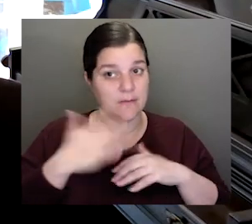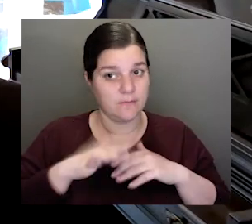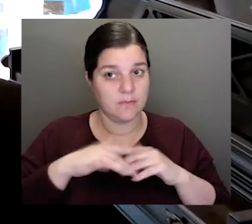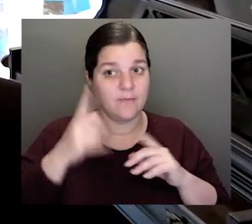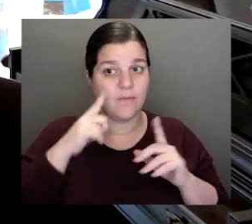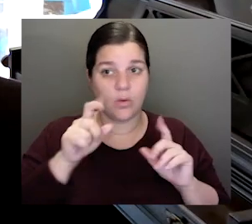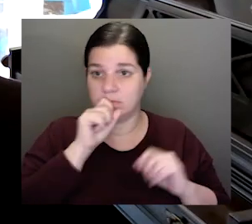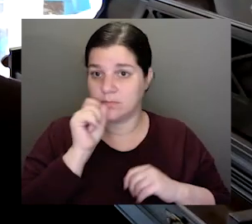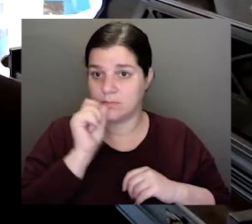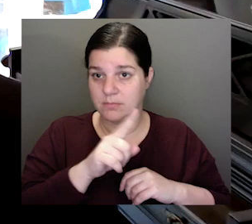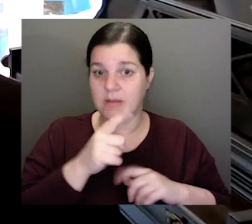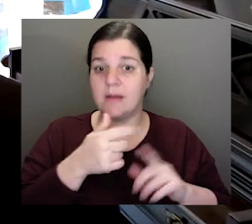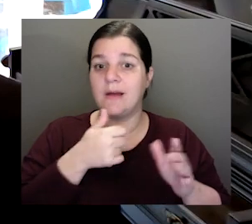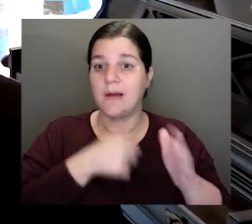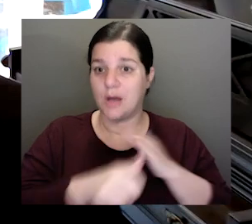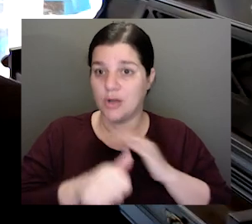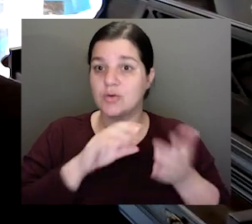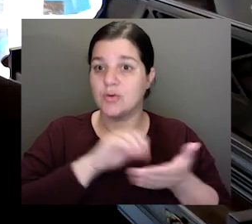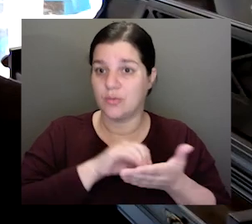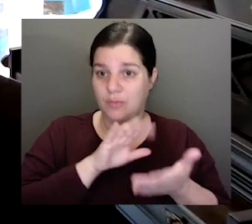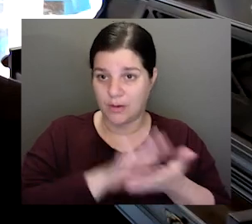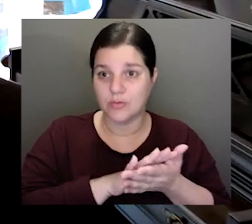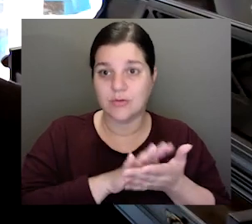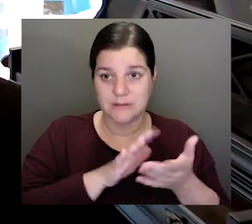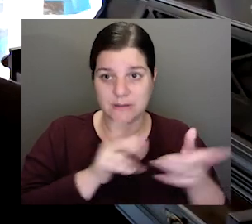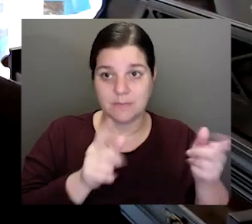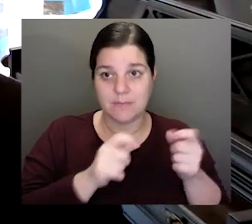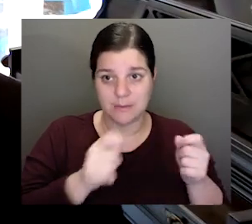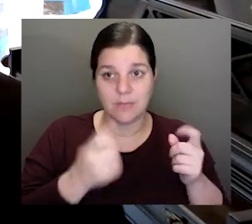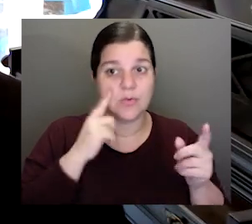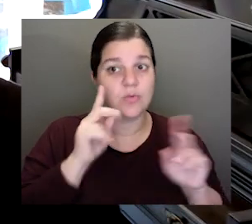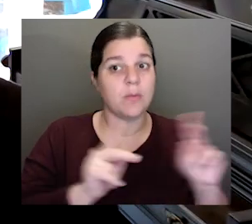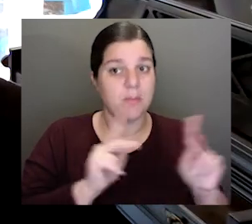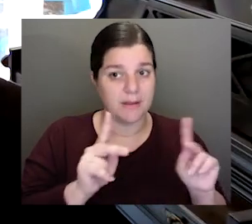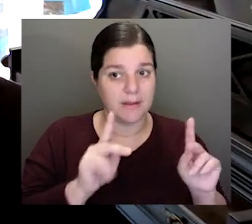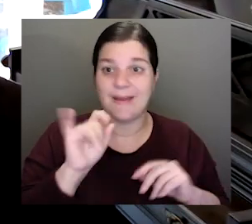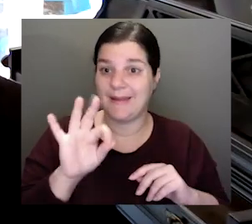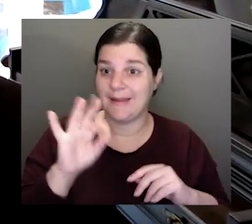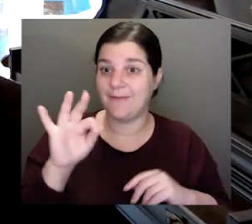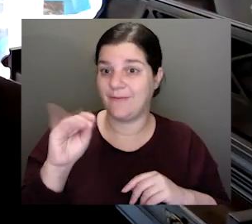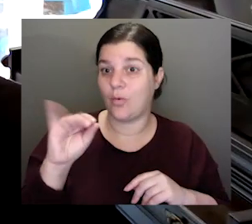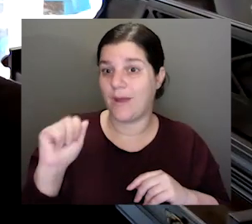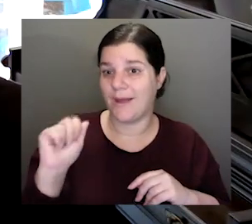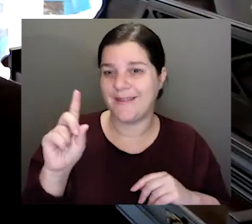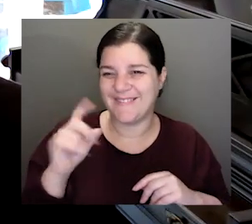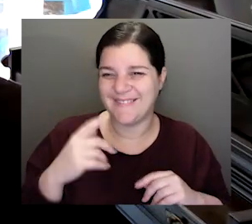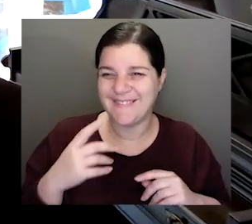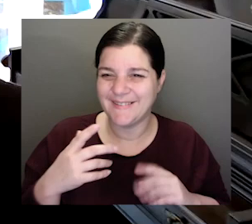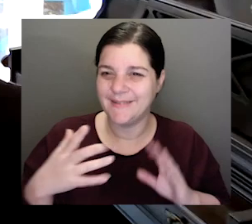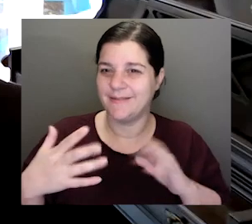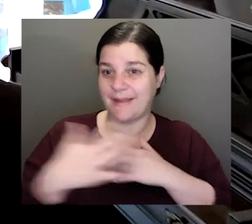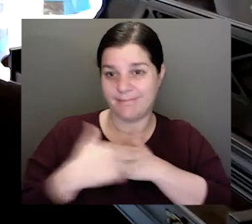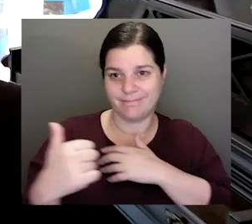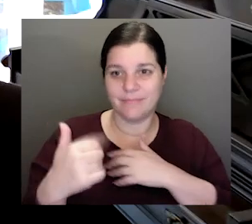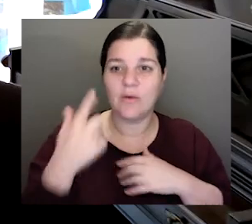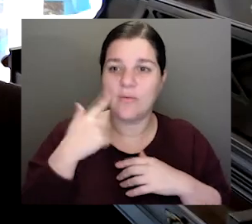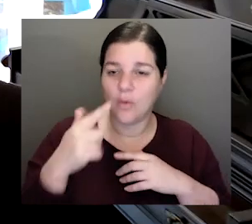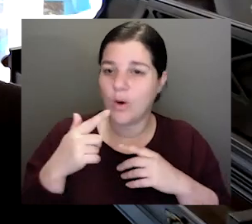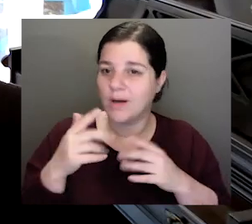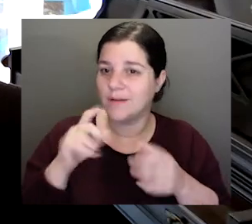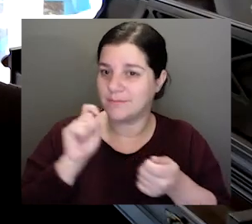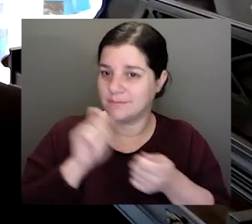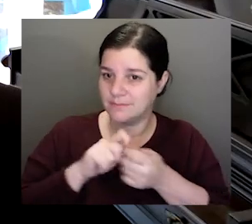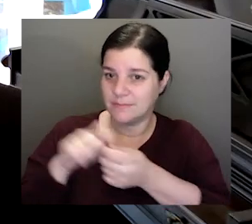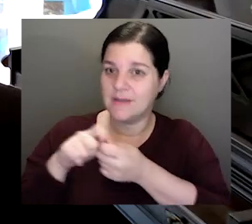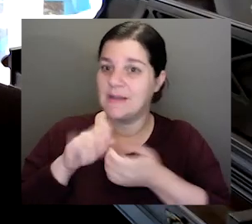under our records management capability to the public. So if we get FOIA'd, as we say, for certain documents, they could